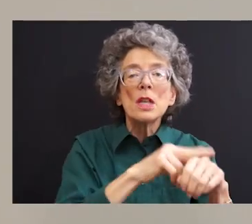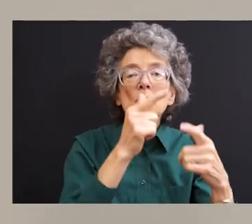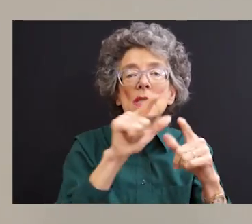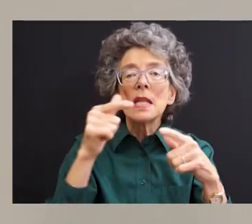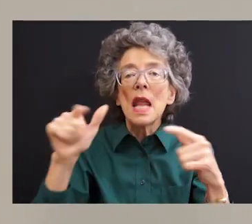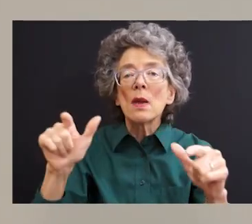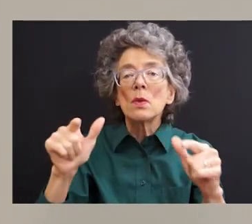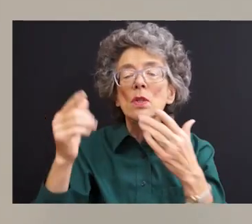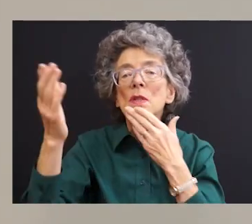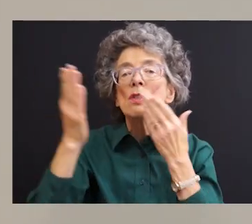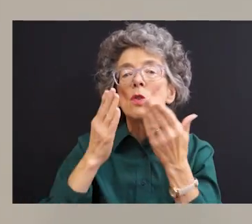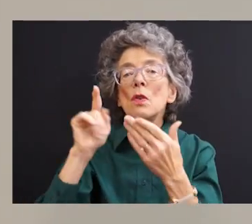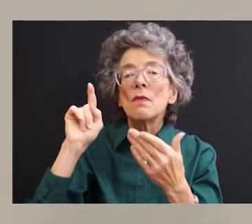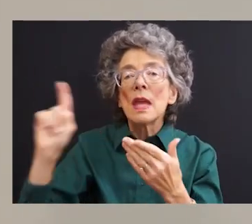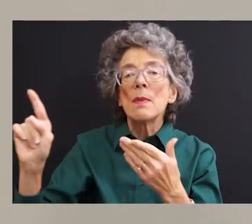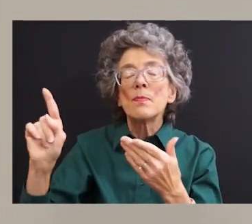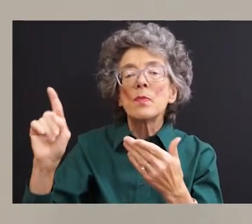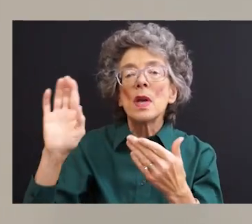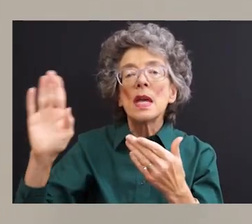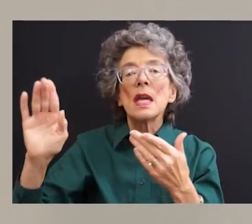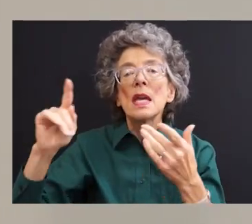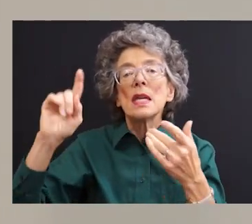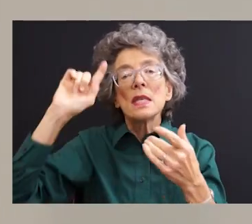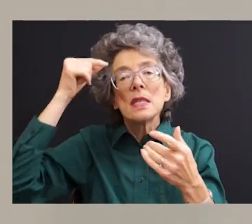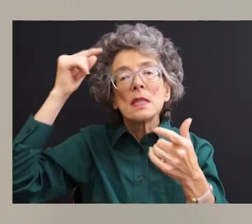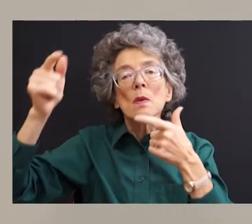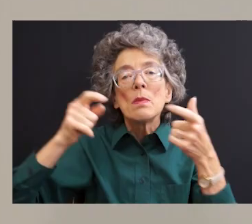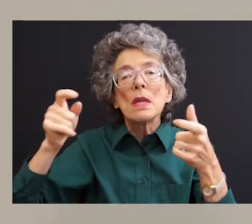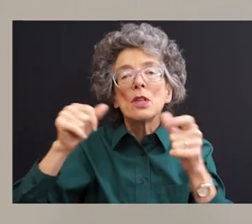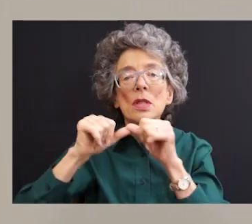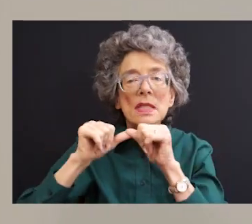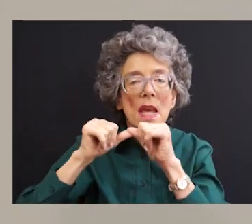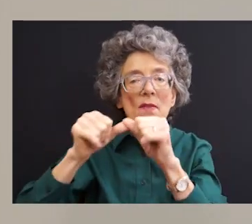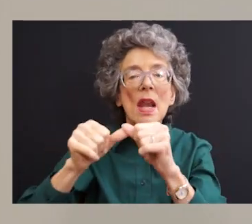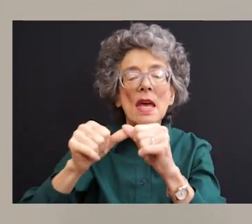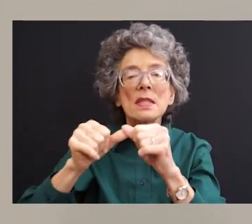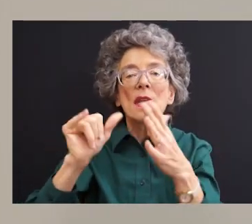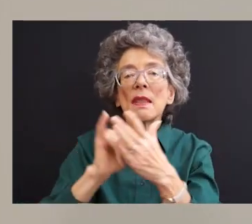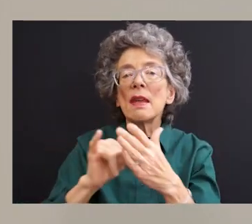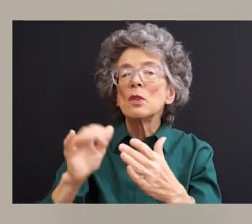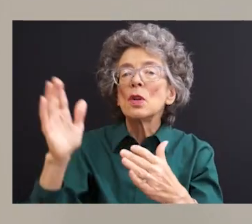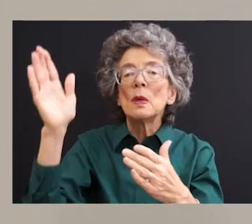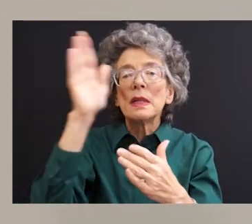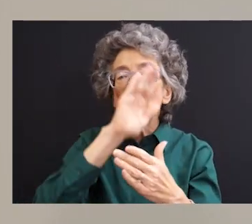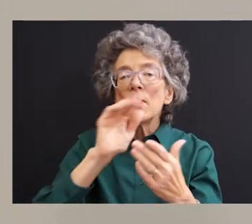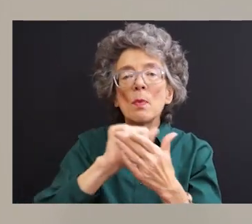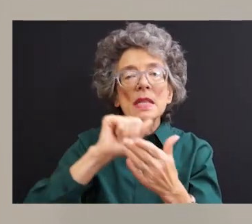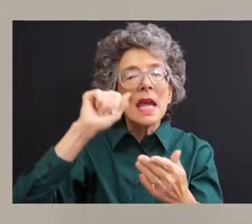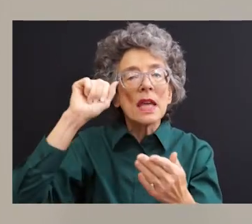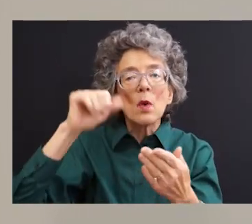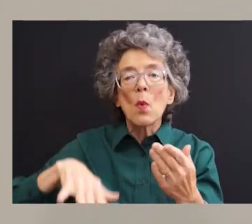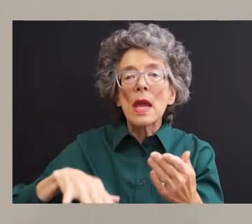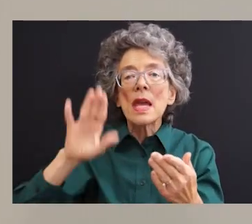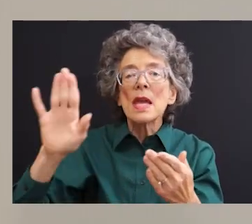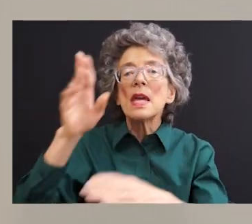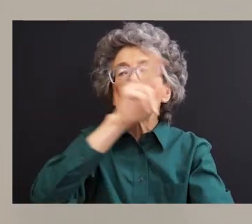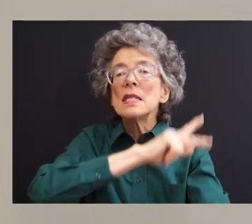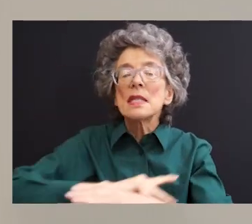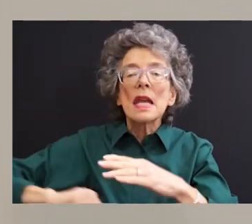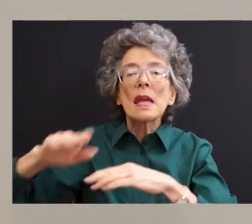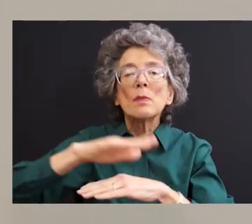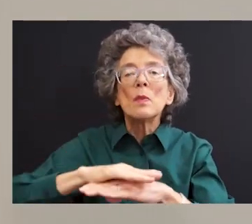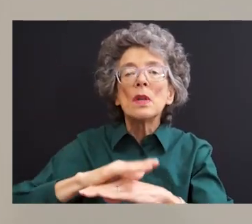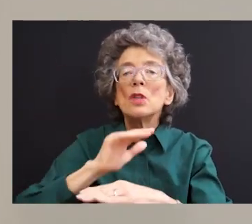him. His dominion is an everlasting dominion that shall not be taken away. His kingship shall not